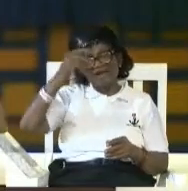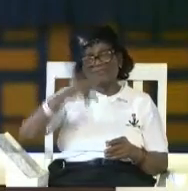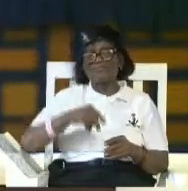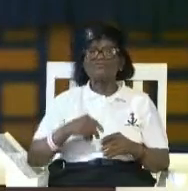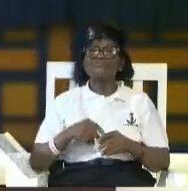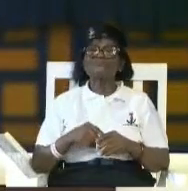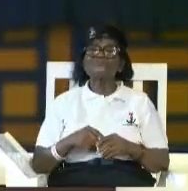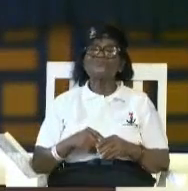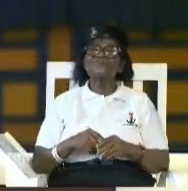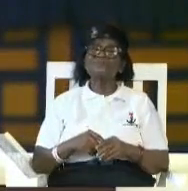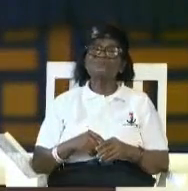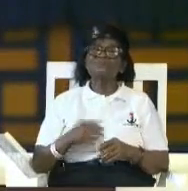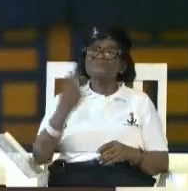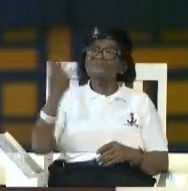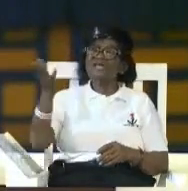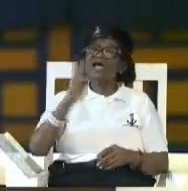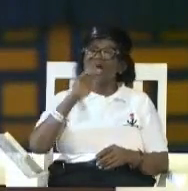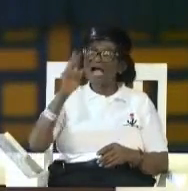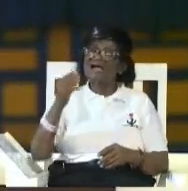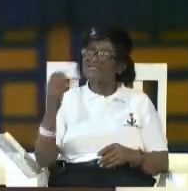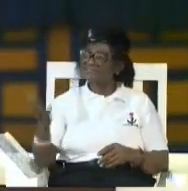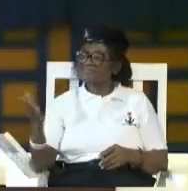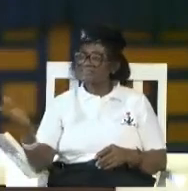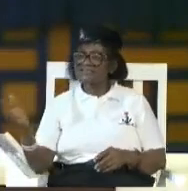There are things,